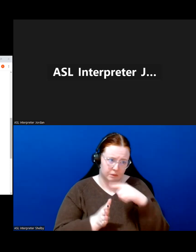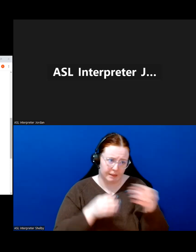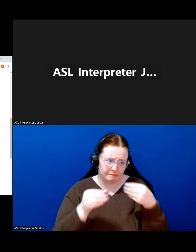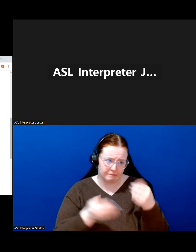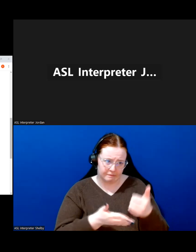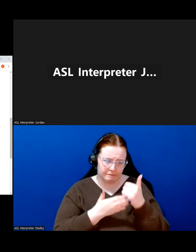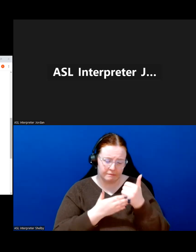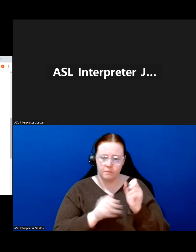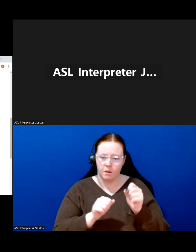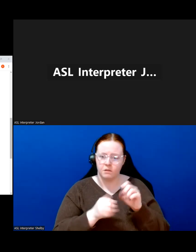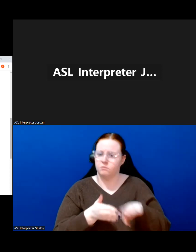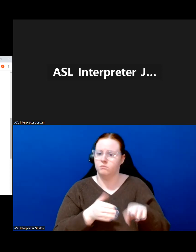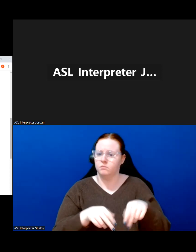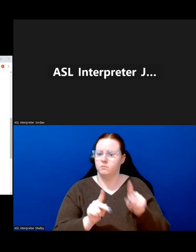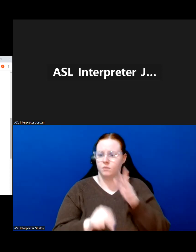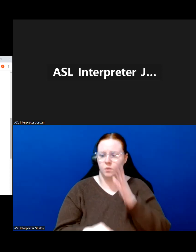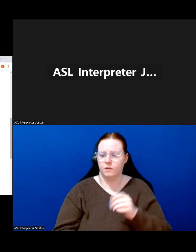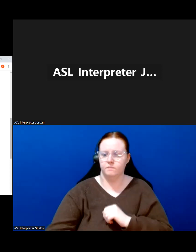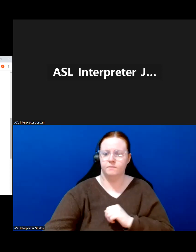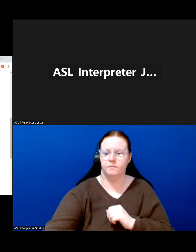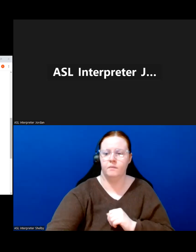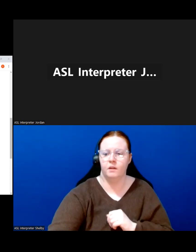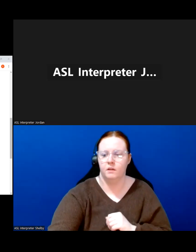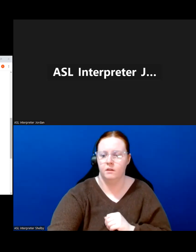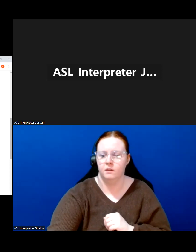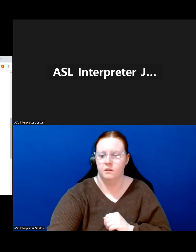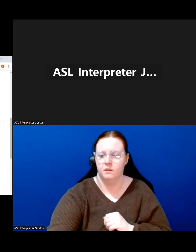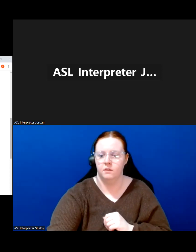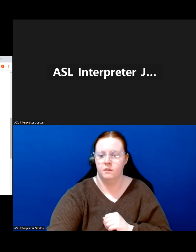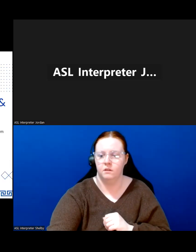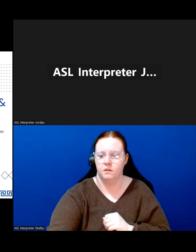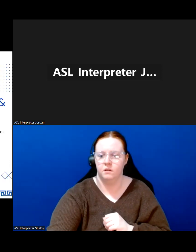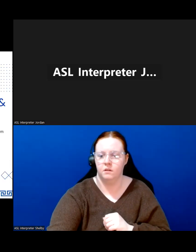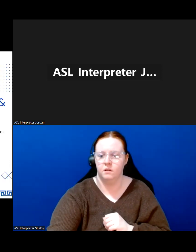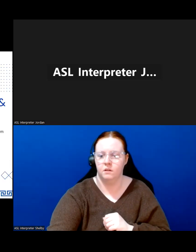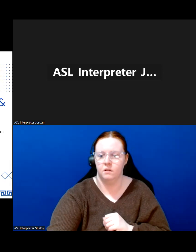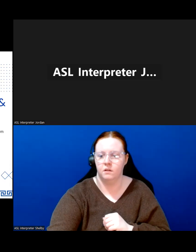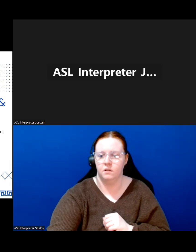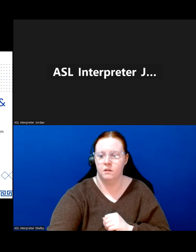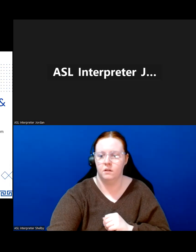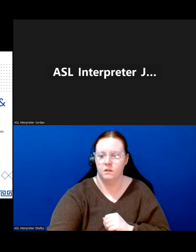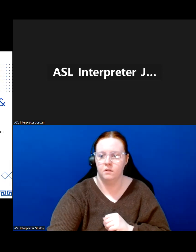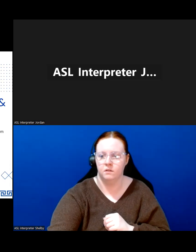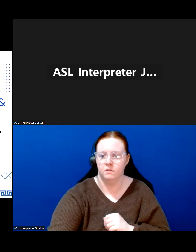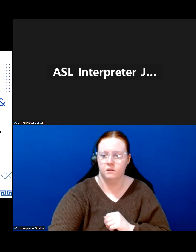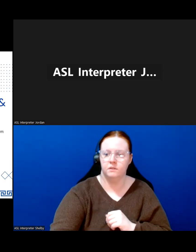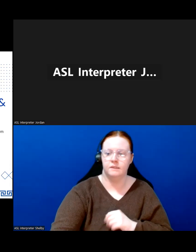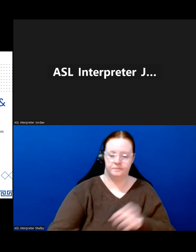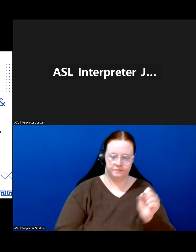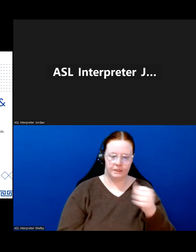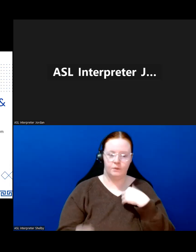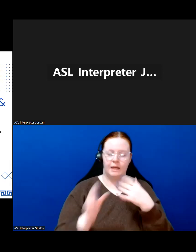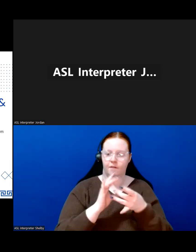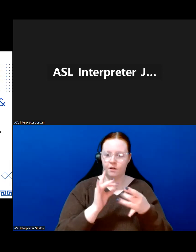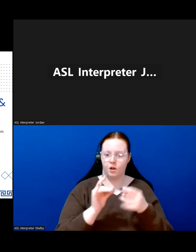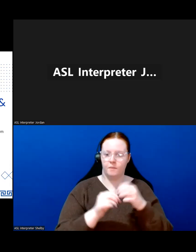an allowance, that sort of thing. Okay. Yeah, because we did have a comment in the chat, and the comment was, I've been